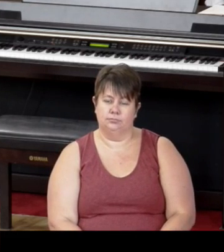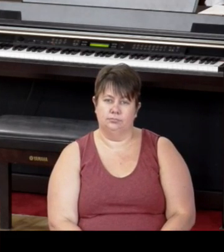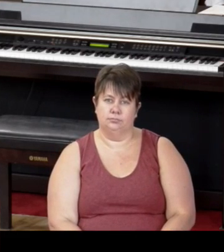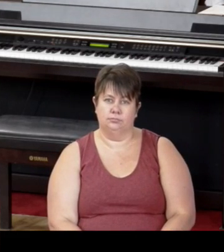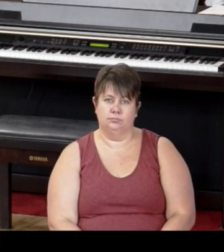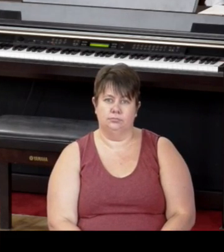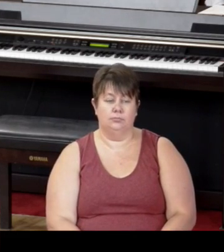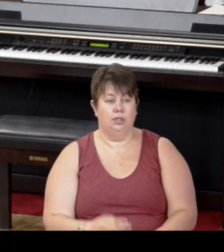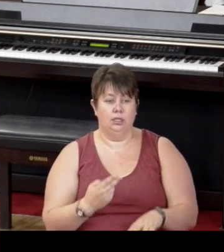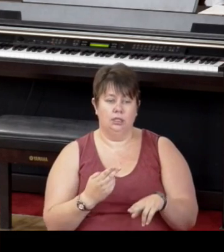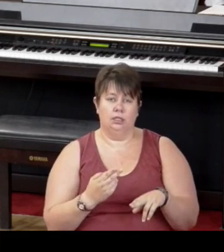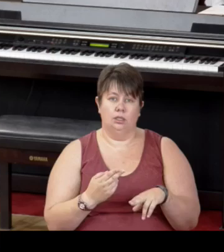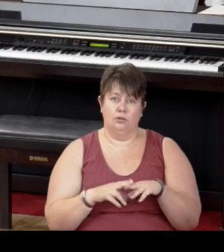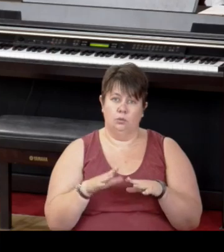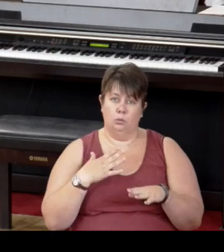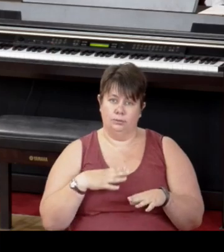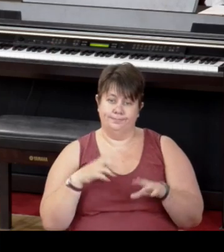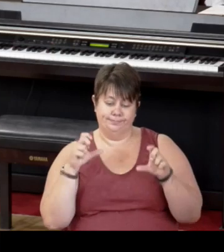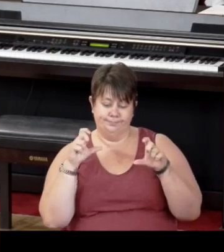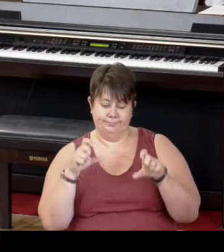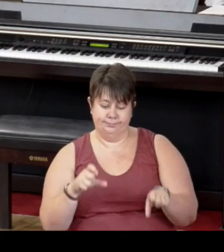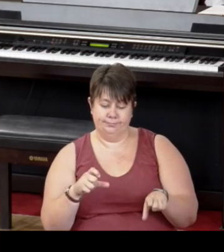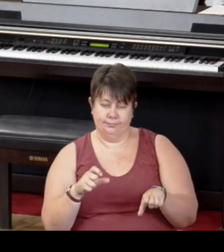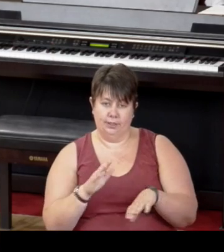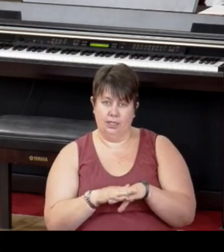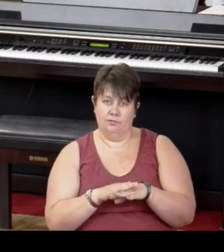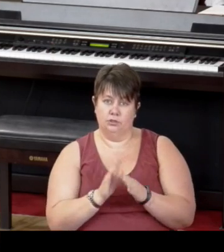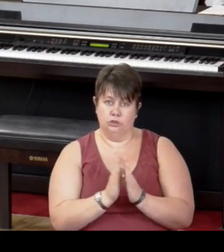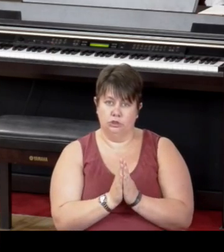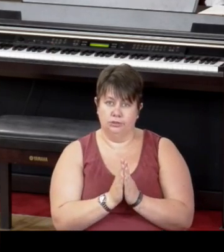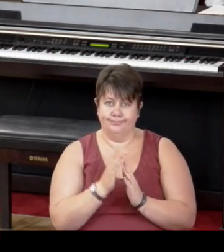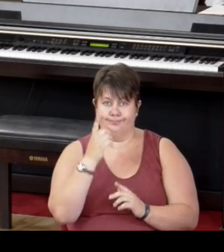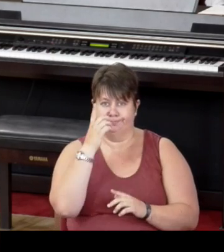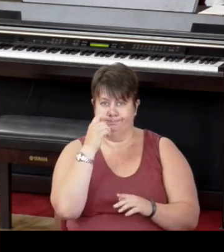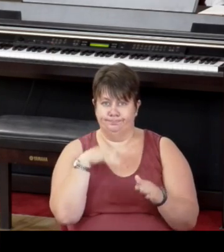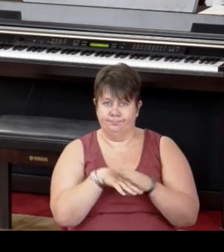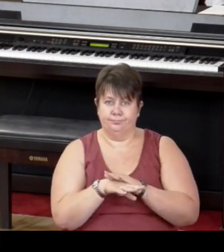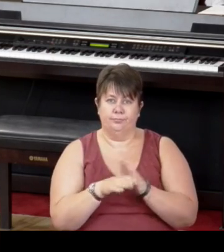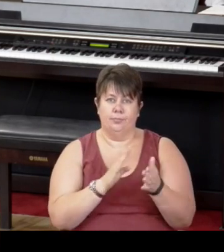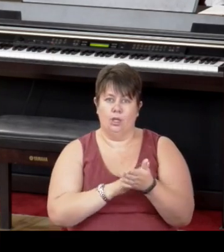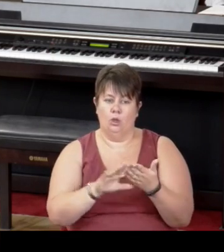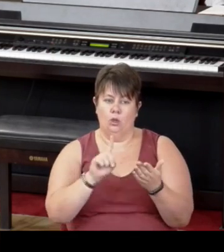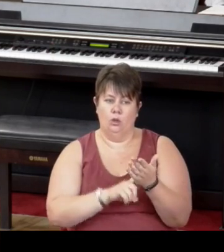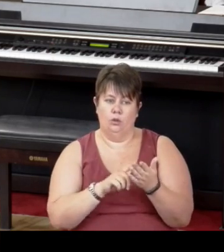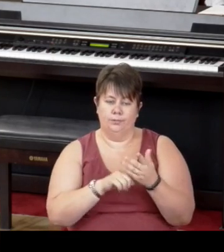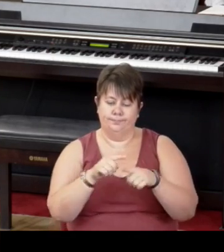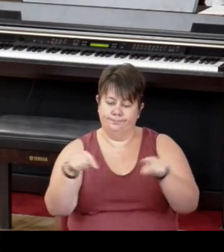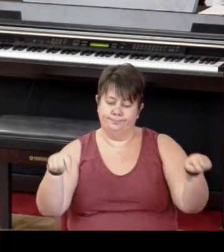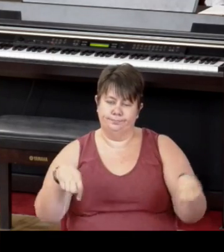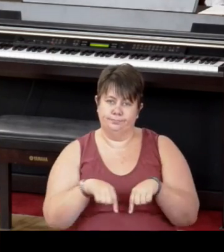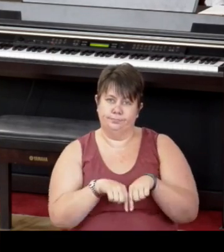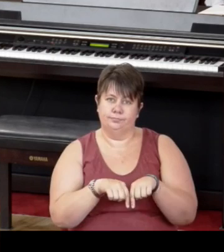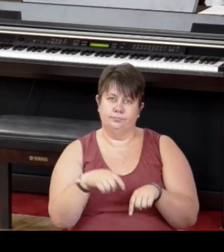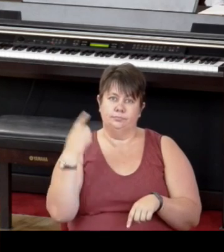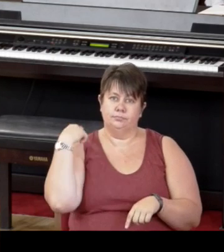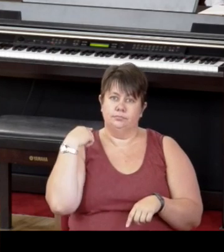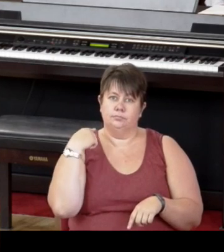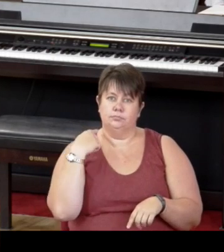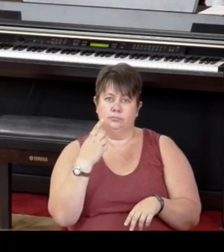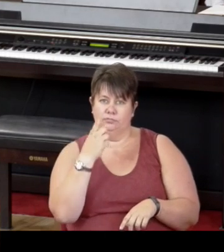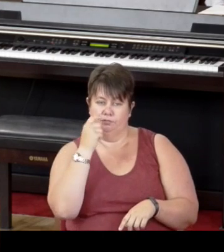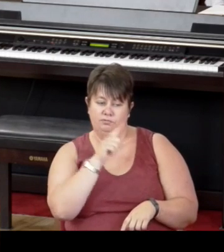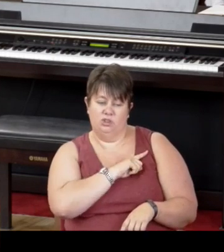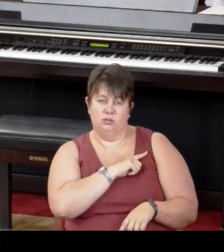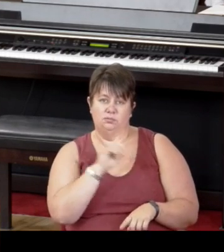if you're able, to stay behind after the service. We'll have some tea and coffee served in the large hall, and it would be great if we could spend time fellowshipping